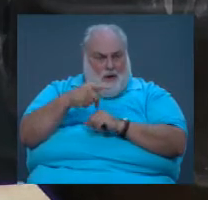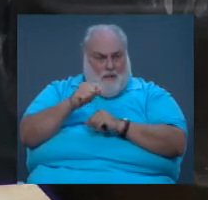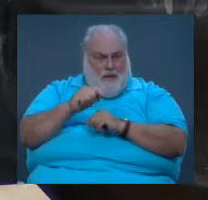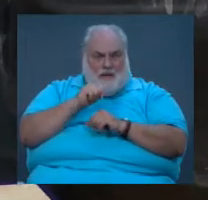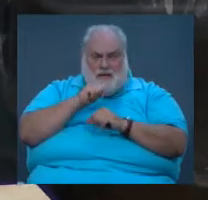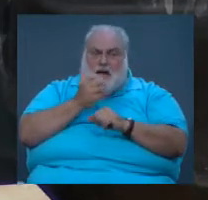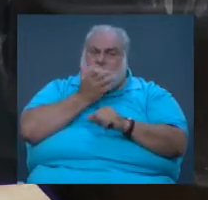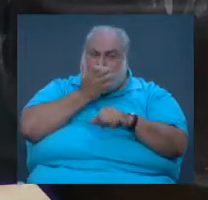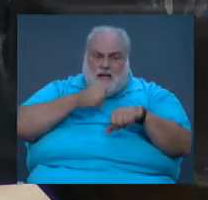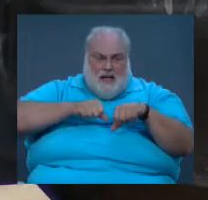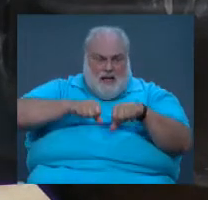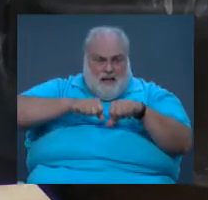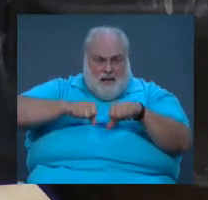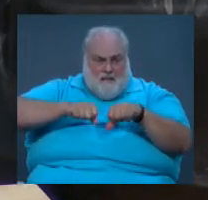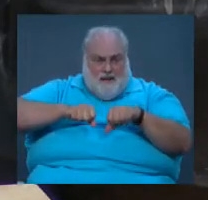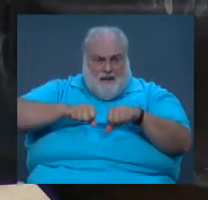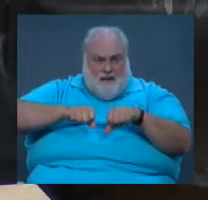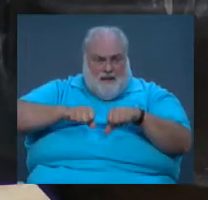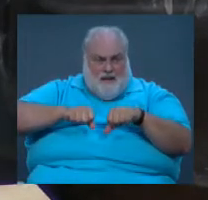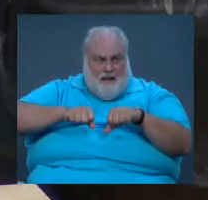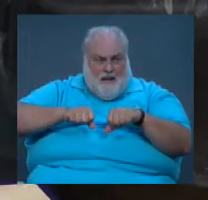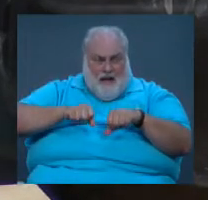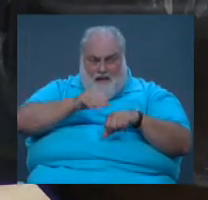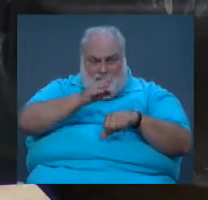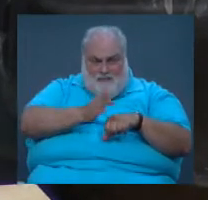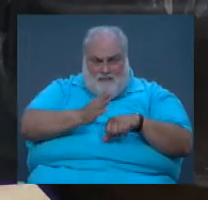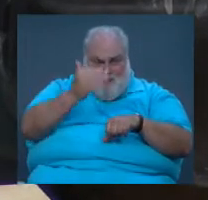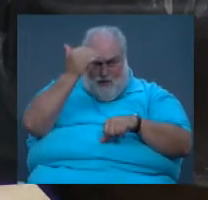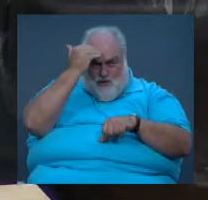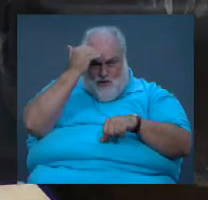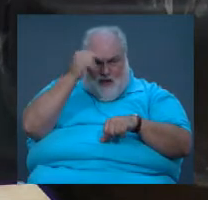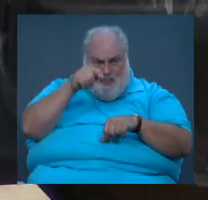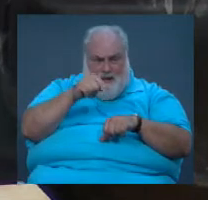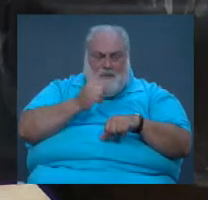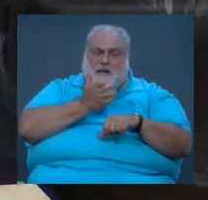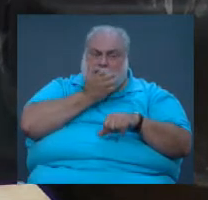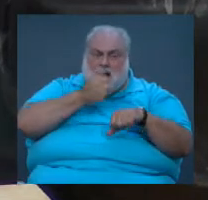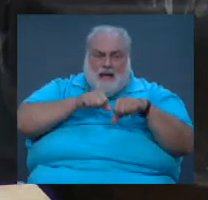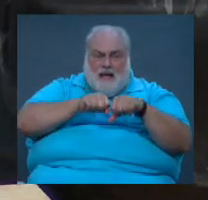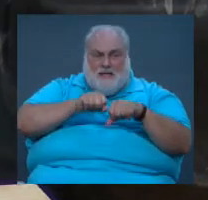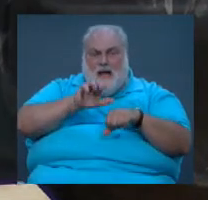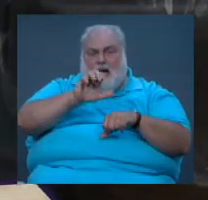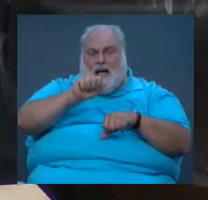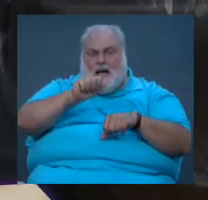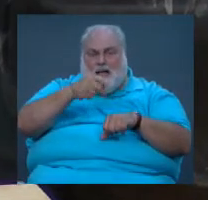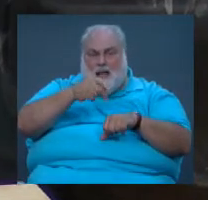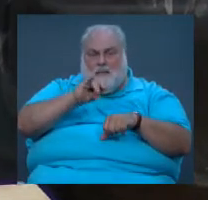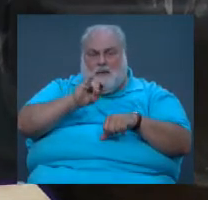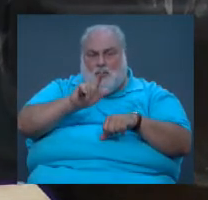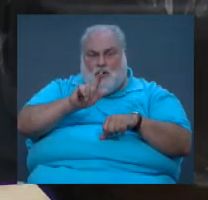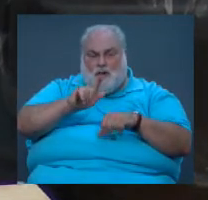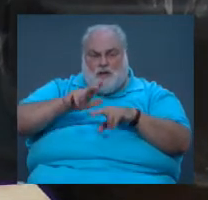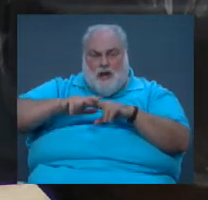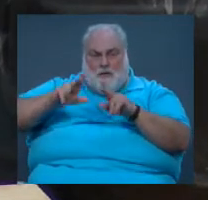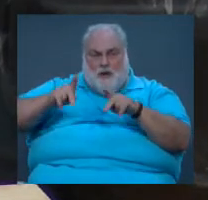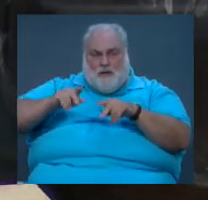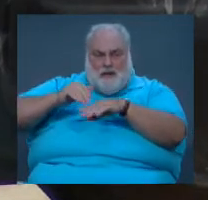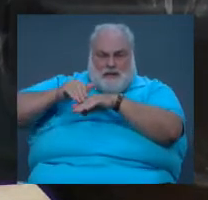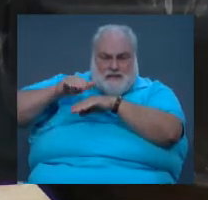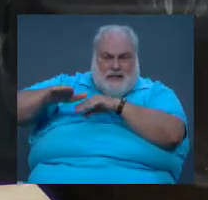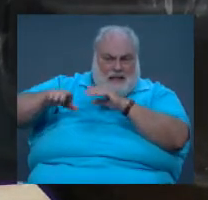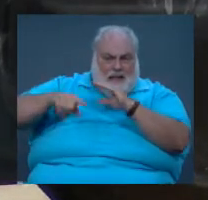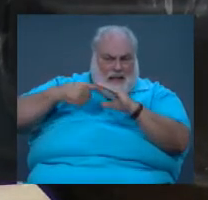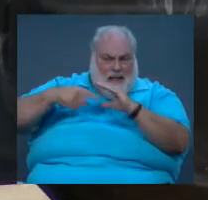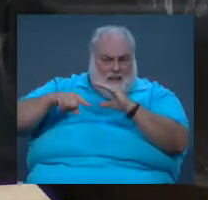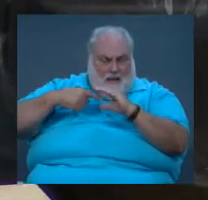zoning district. And I had never known them to cut until capital zoning chairman sent me an email,